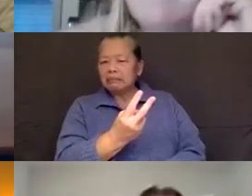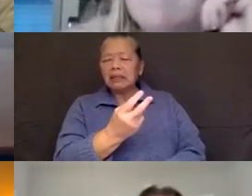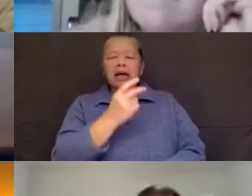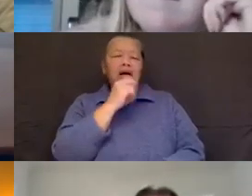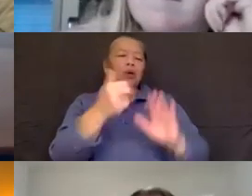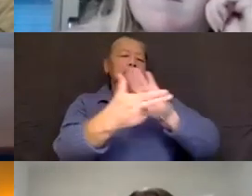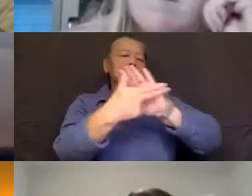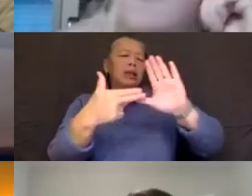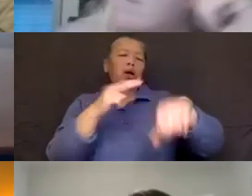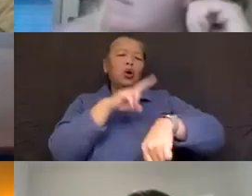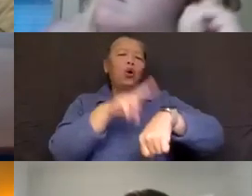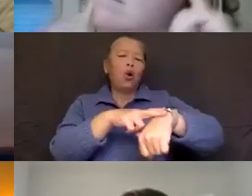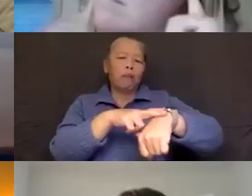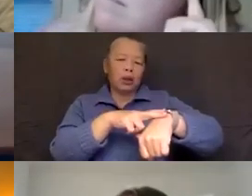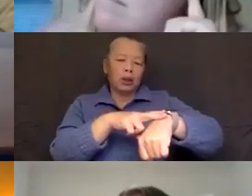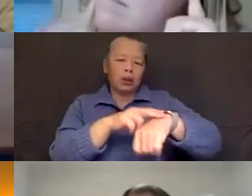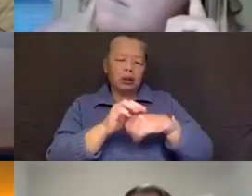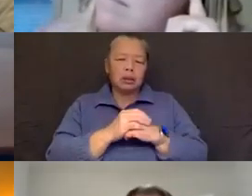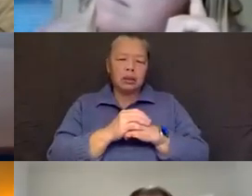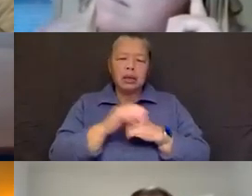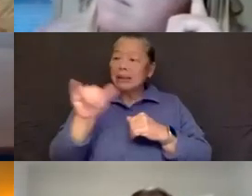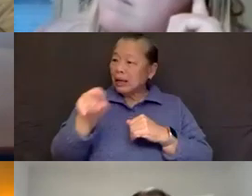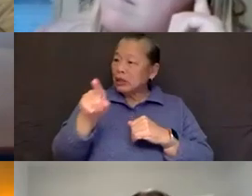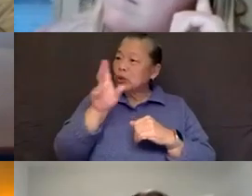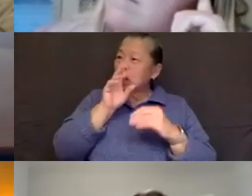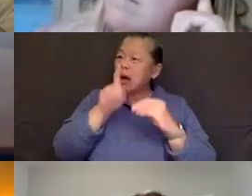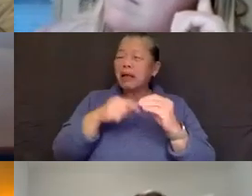thing. Like you were talking about overcoming.